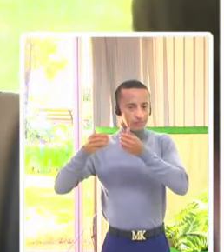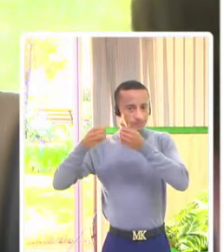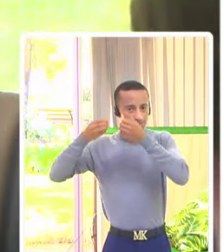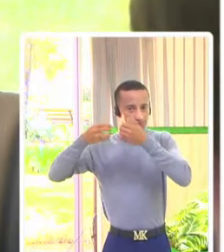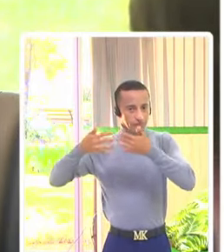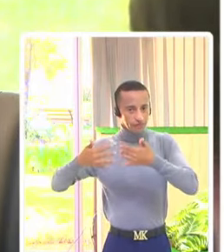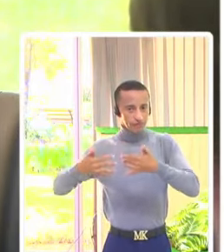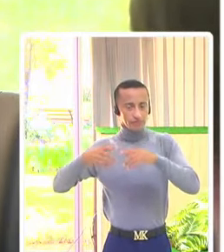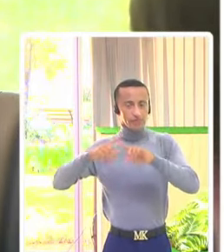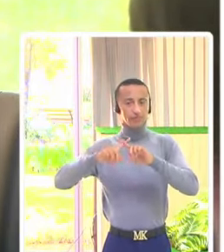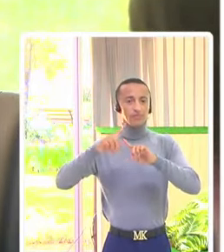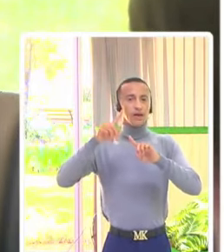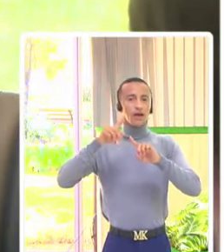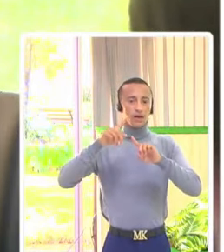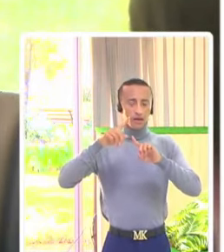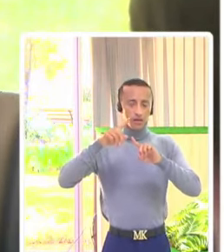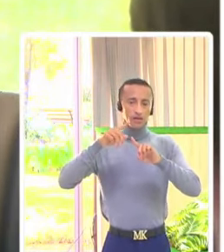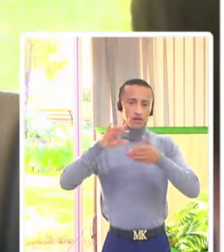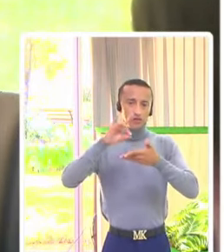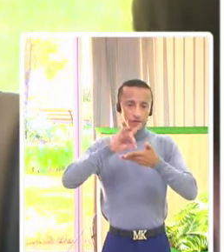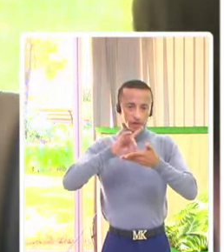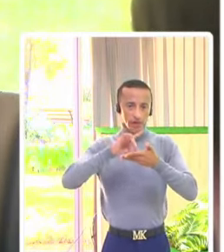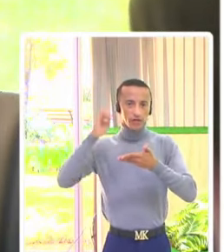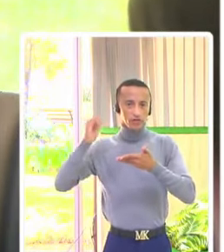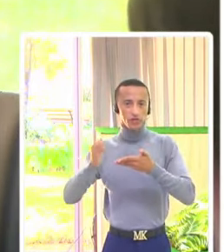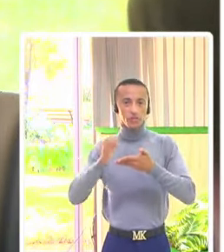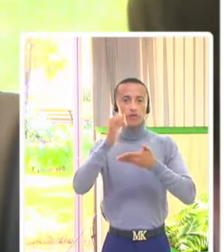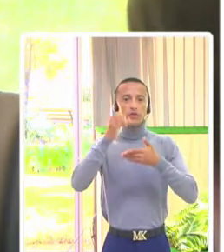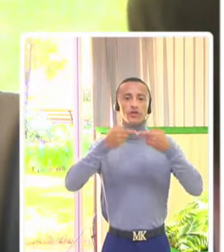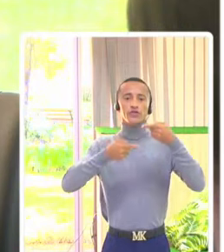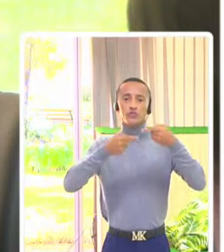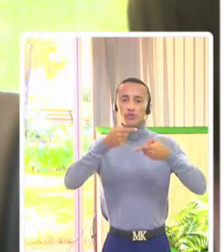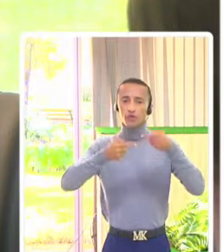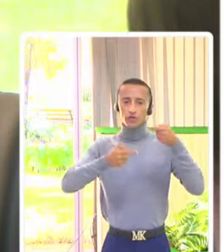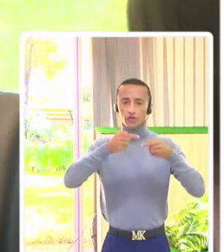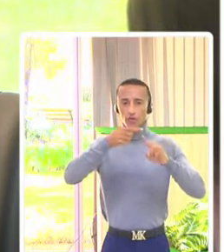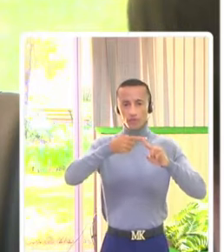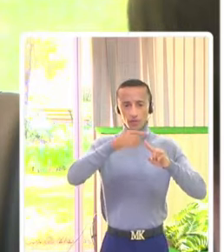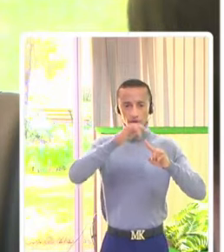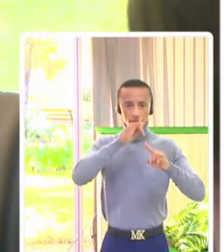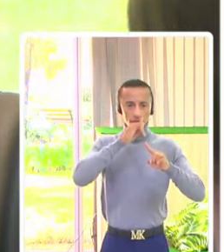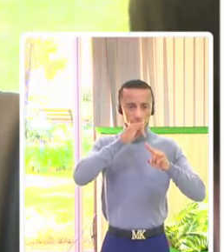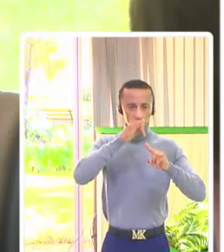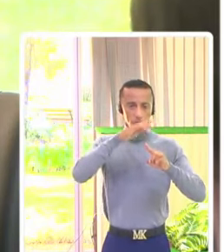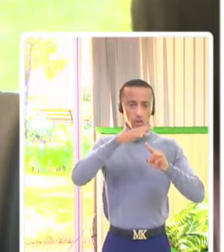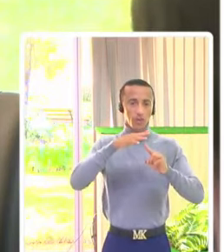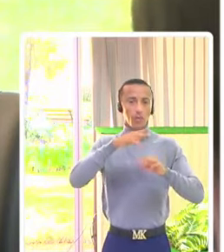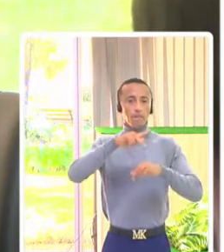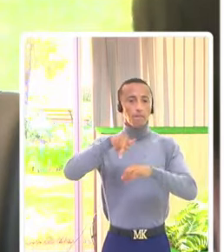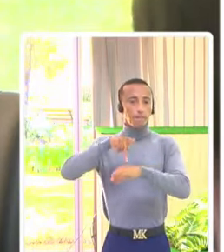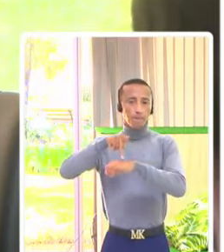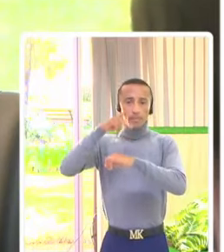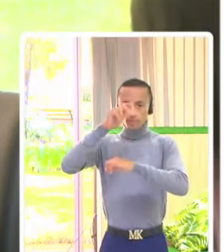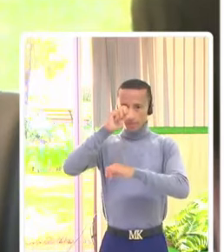This is politically very important. India was subsidizing compressed gas for